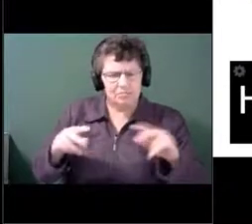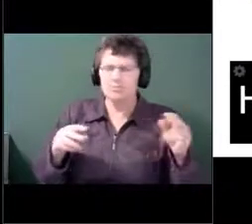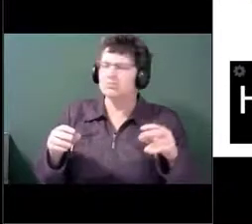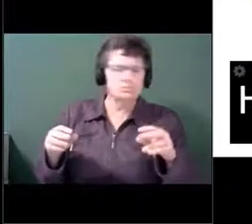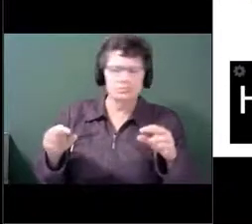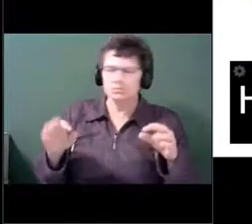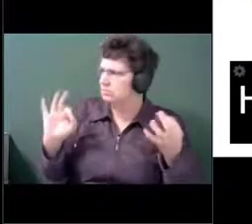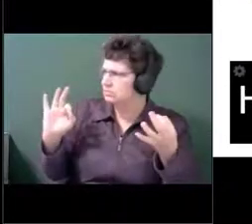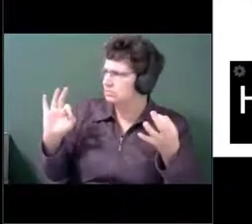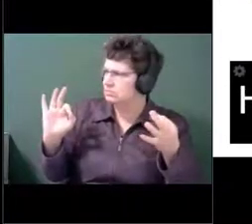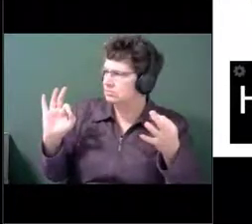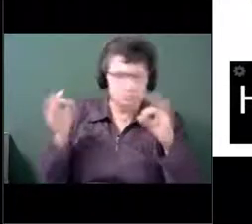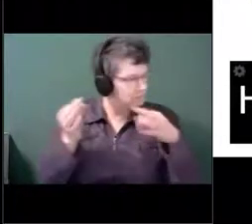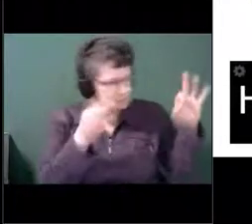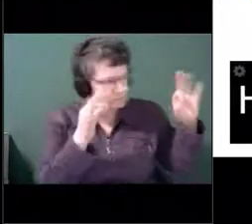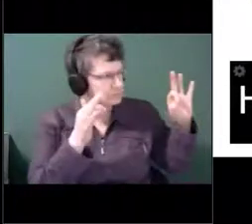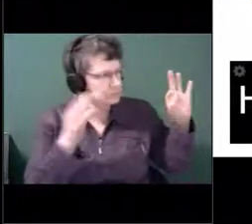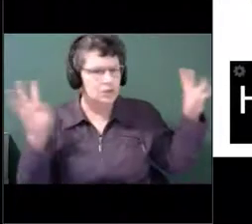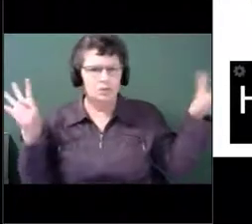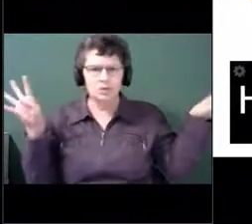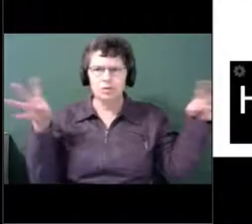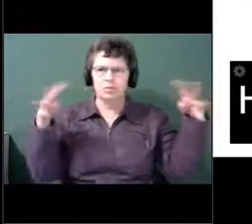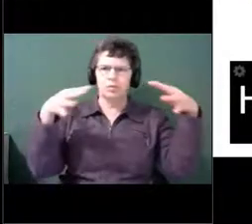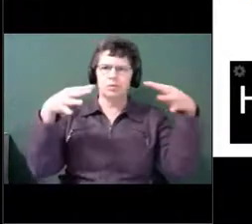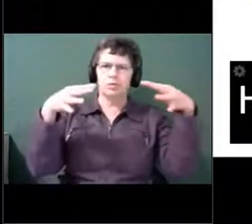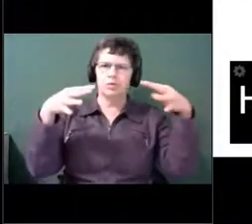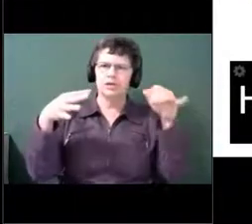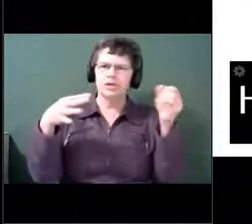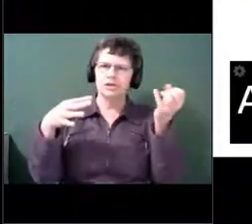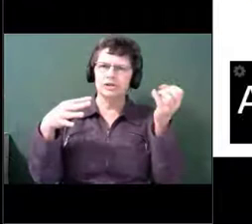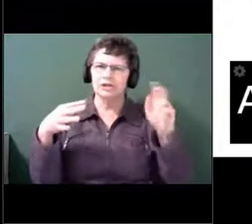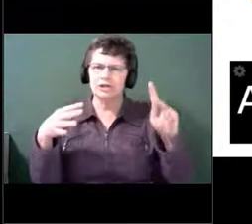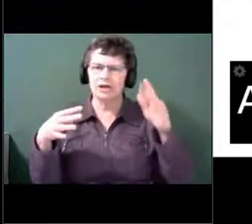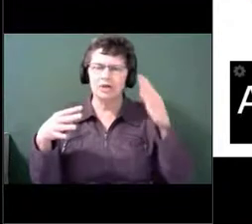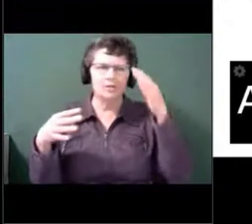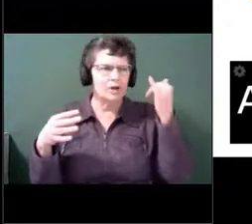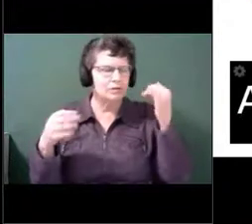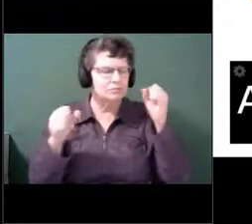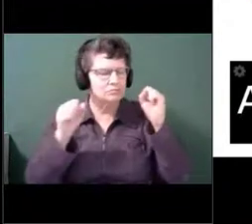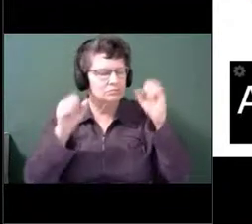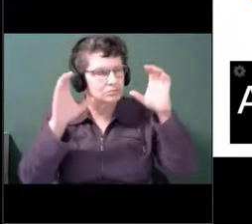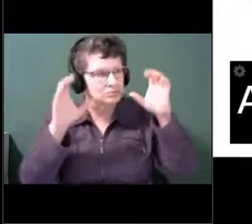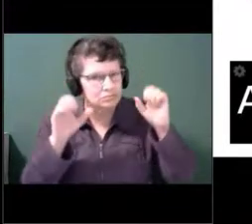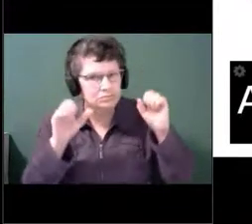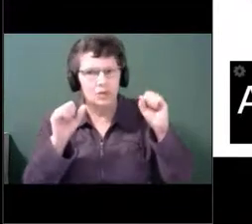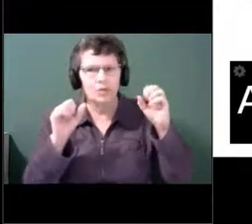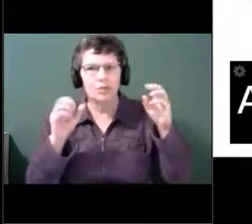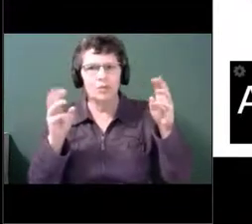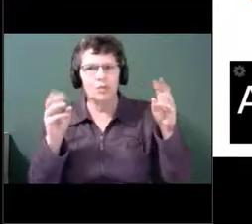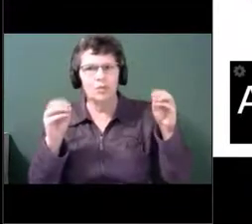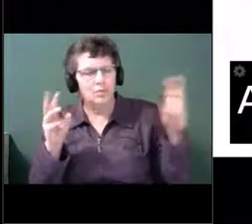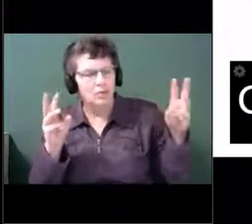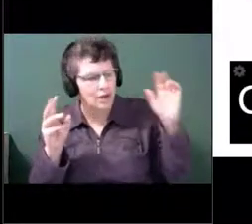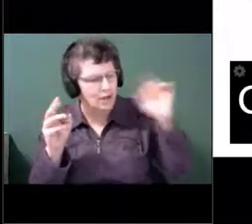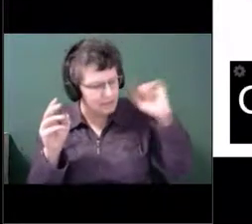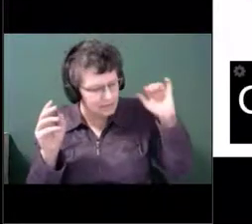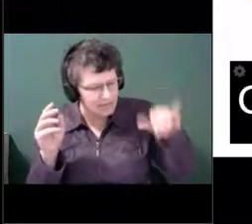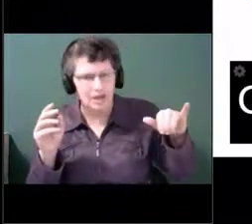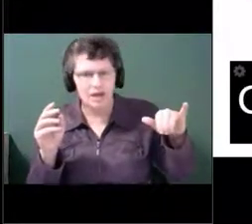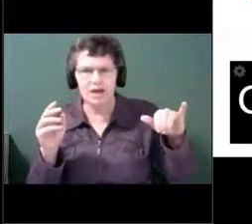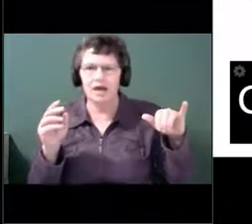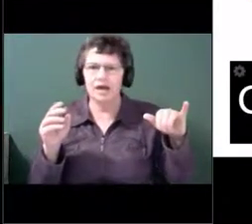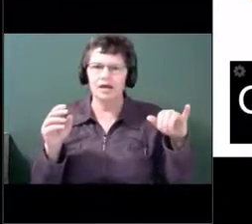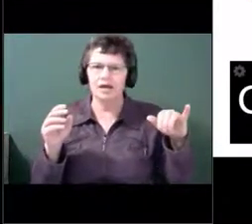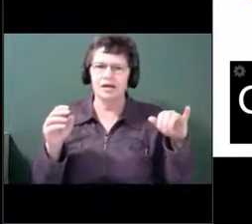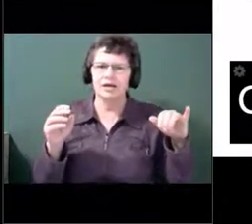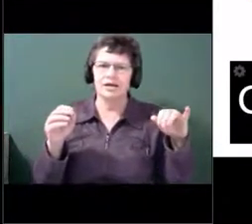chosen for this particular artwork. I find it personally a very intriguing piece to look at, with the